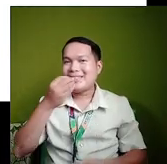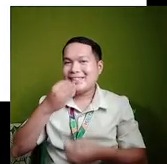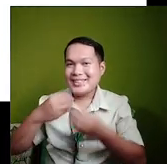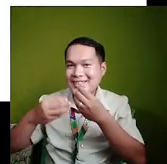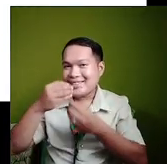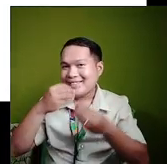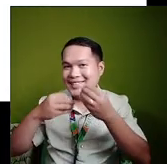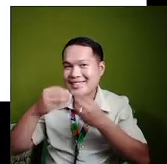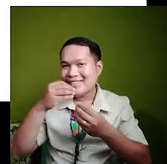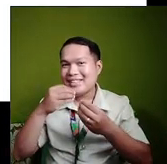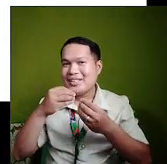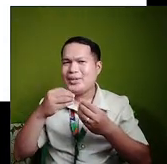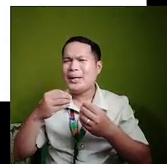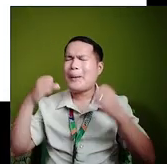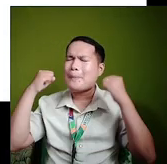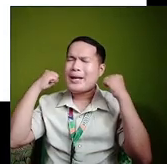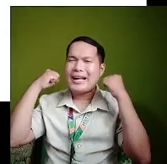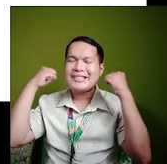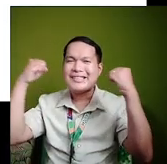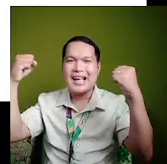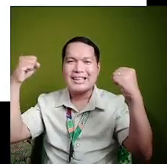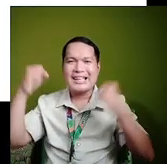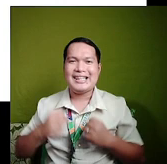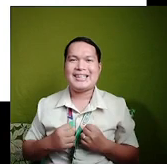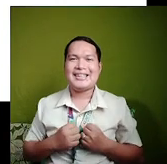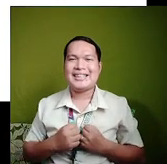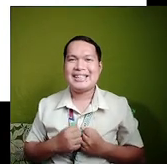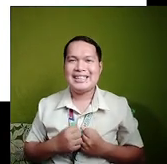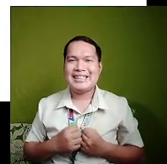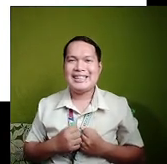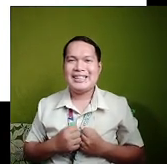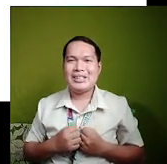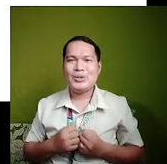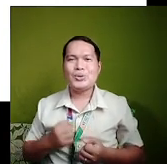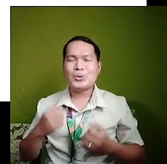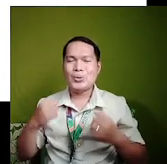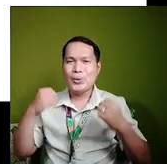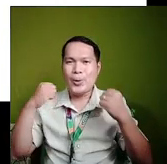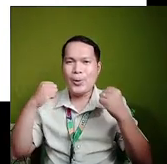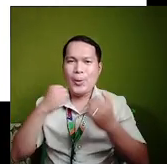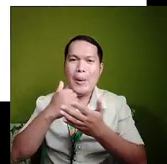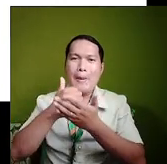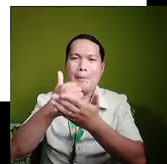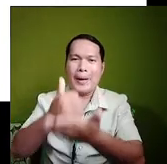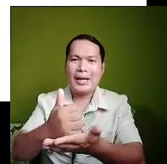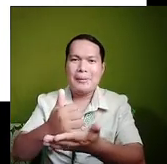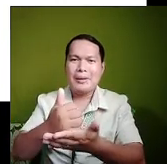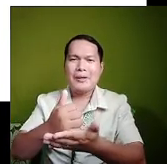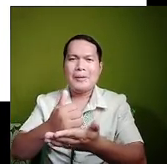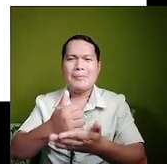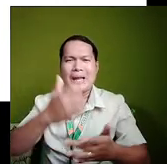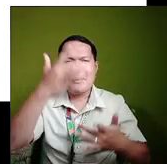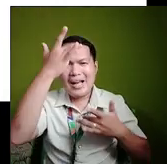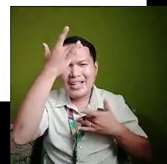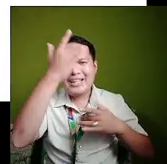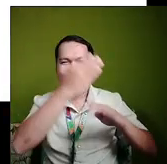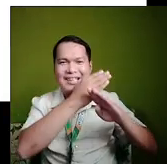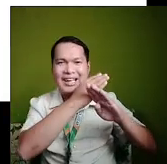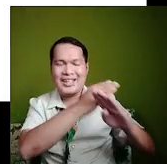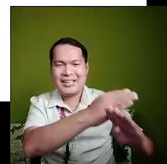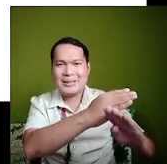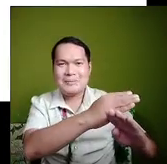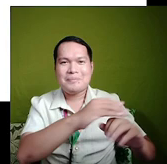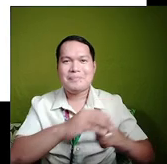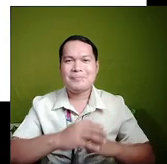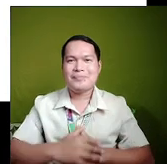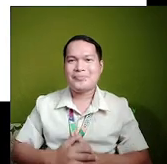food Yung nagpapalakas sa atin Yung tutulong parang malabanan ng